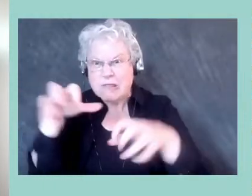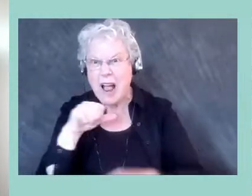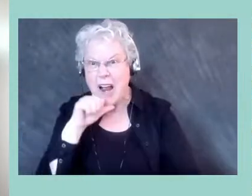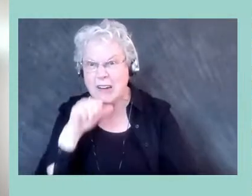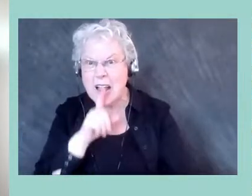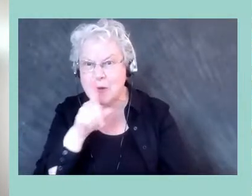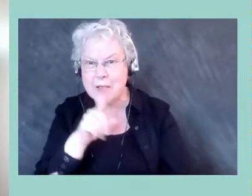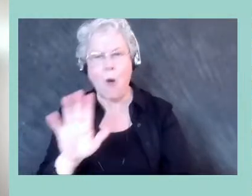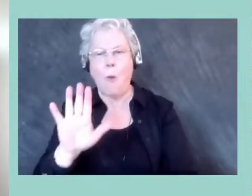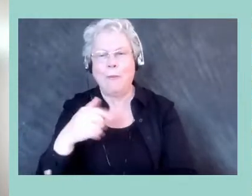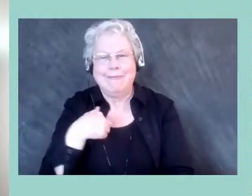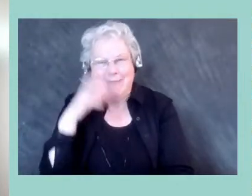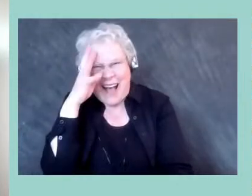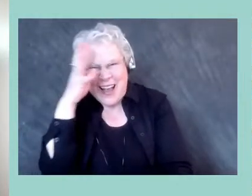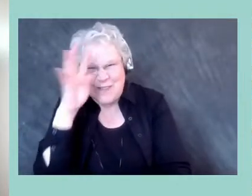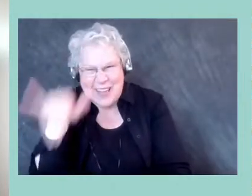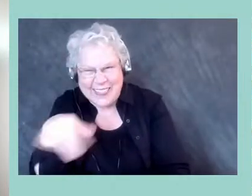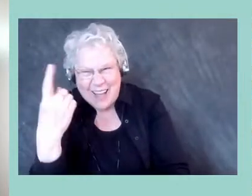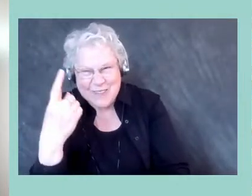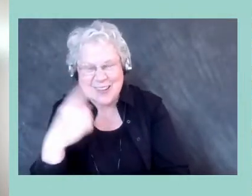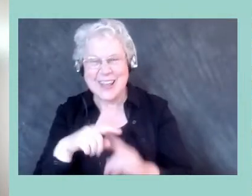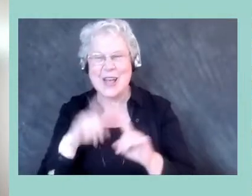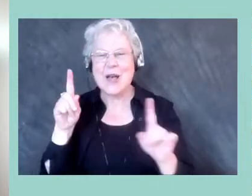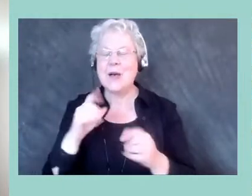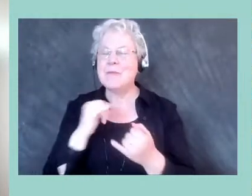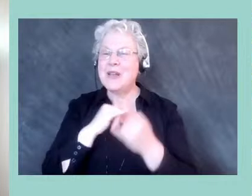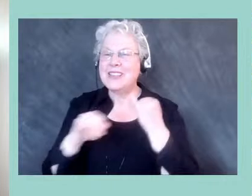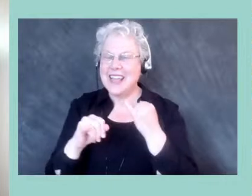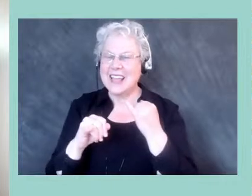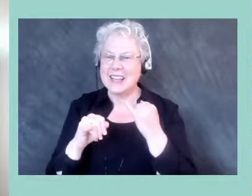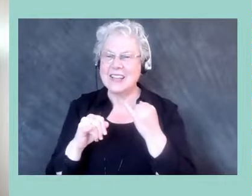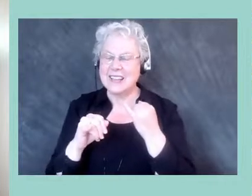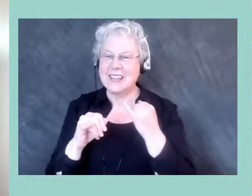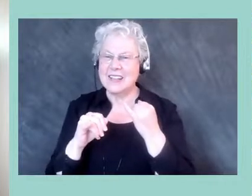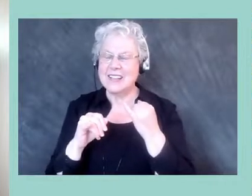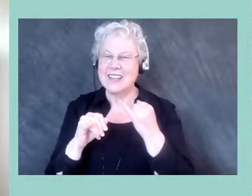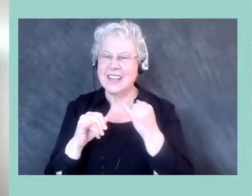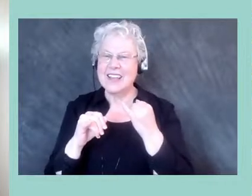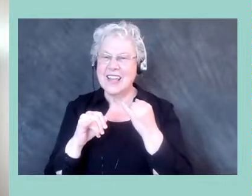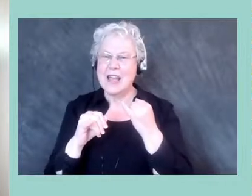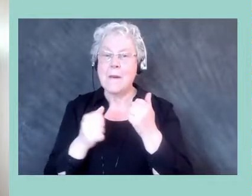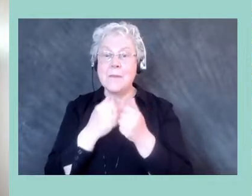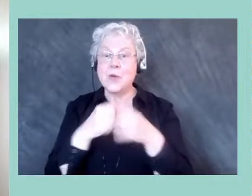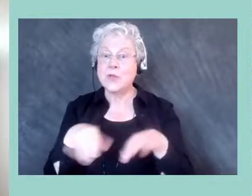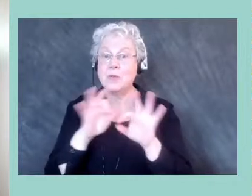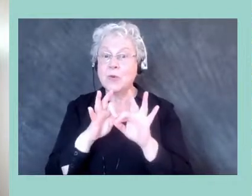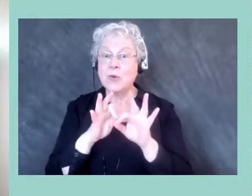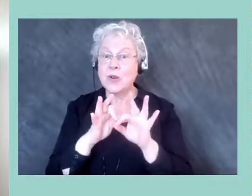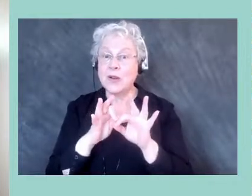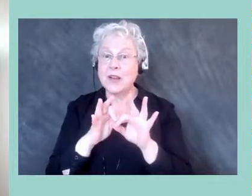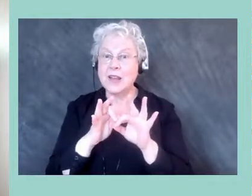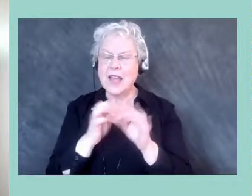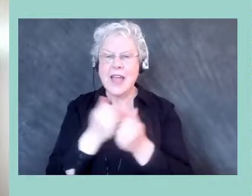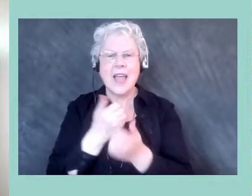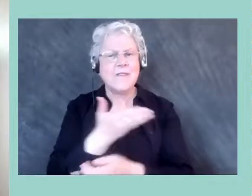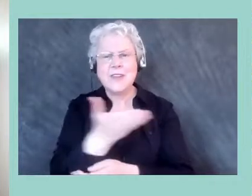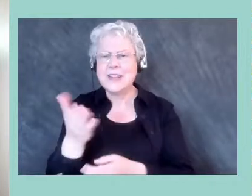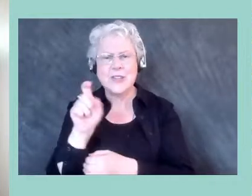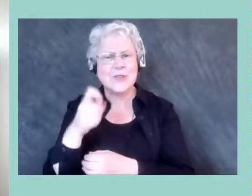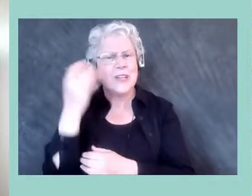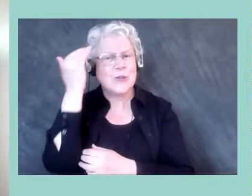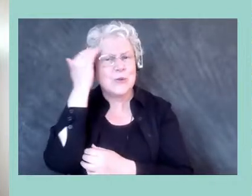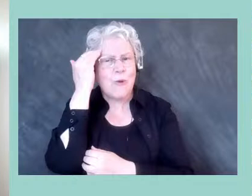that last one up. But finally, and most importantly, everything you need to